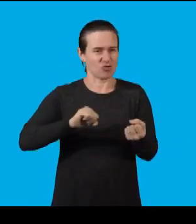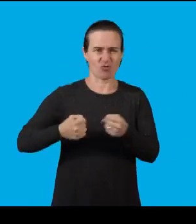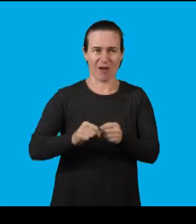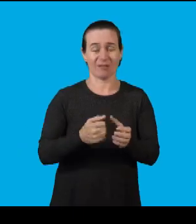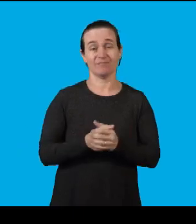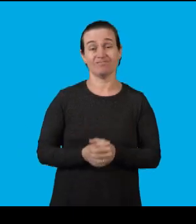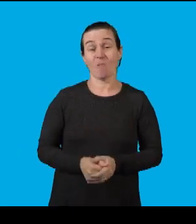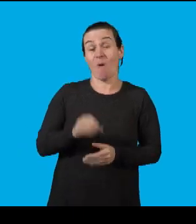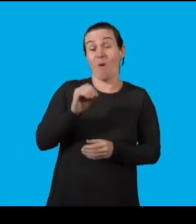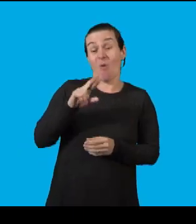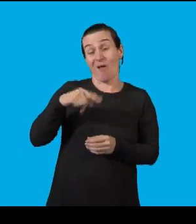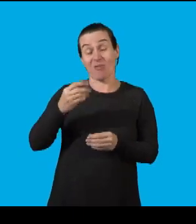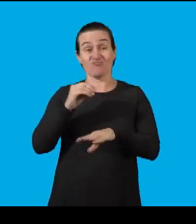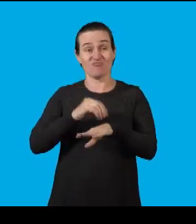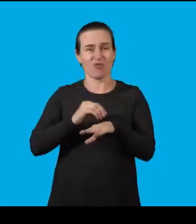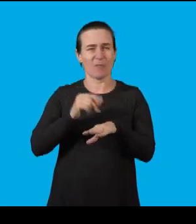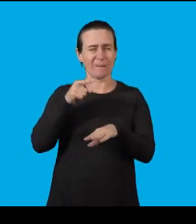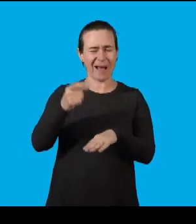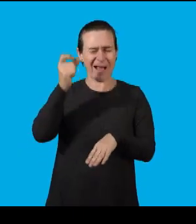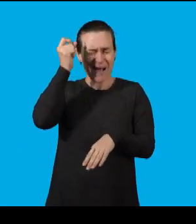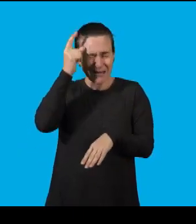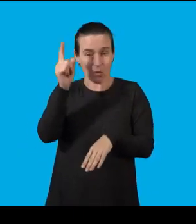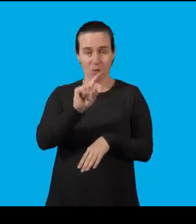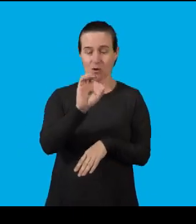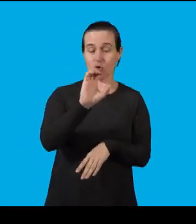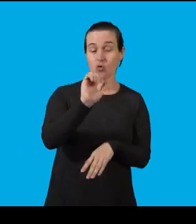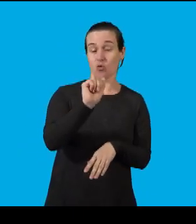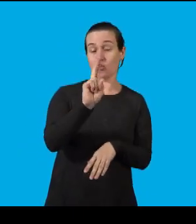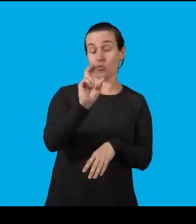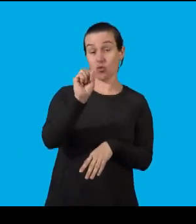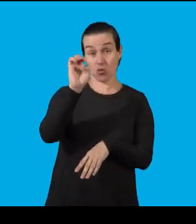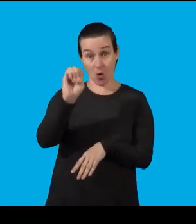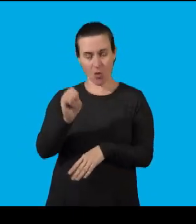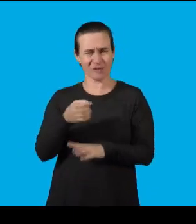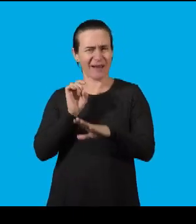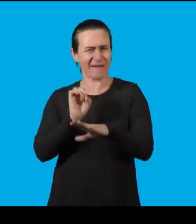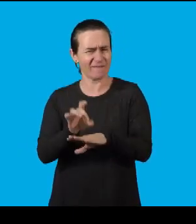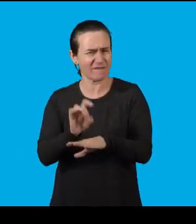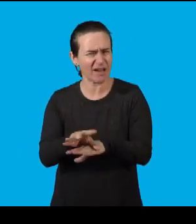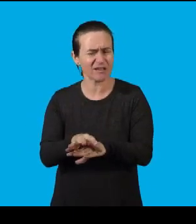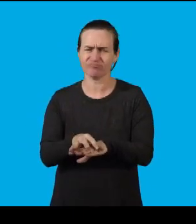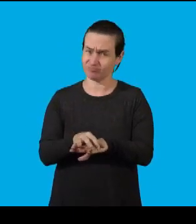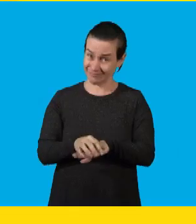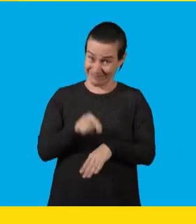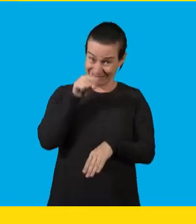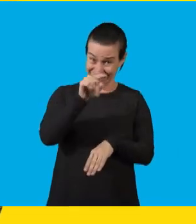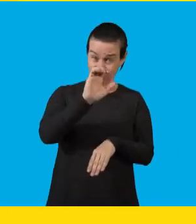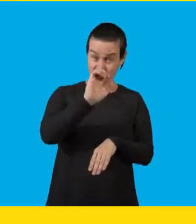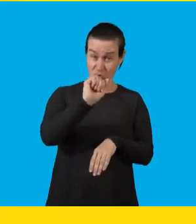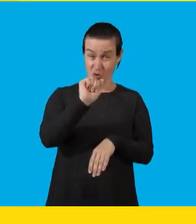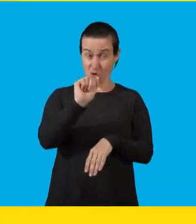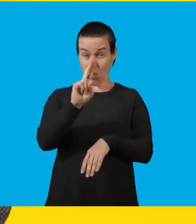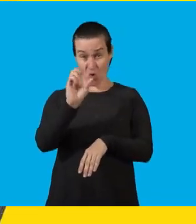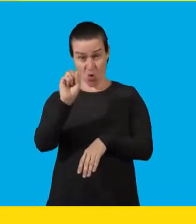another problem, which is lack of understanding of cause and effect. Now, that concept of cause and effect in history is